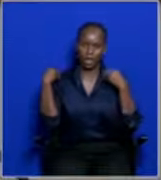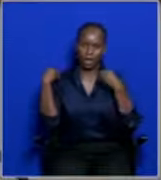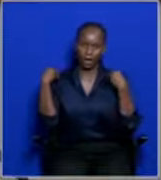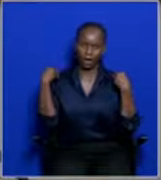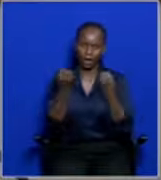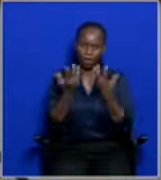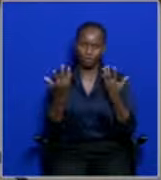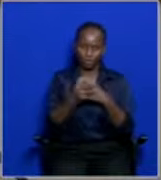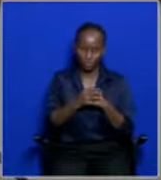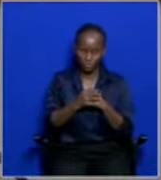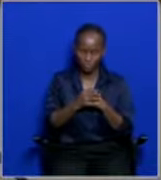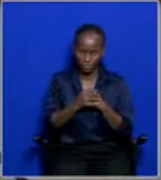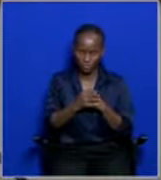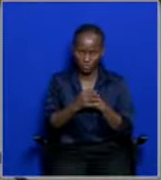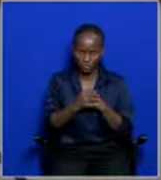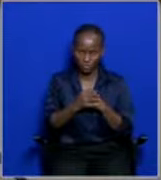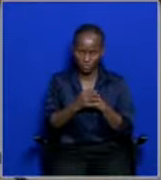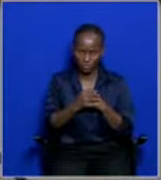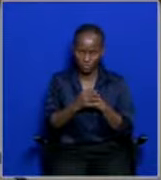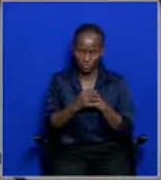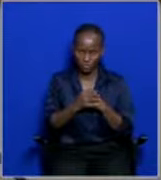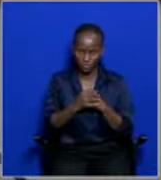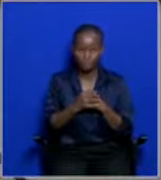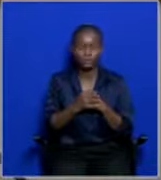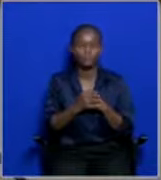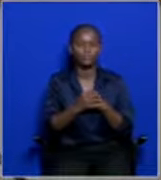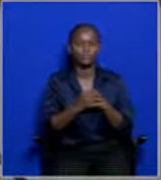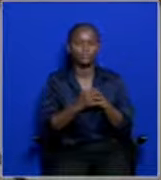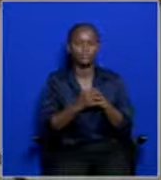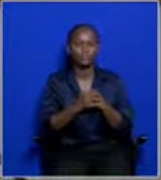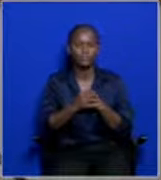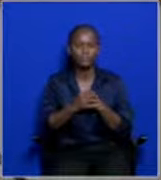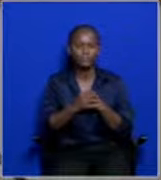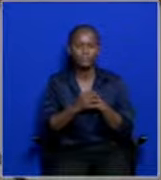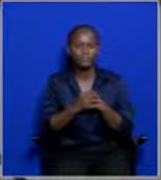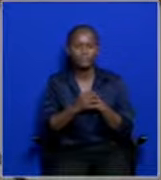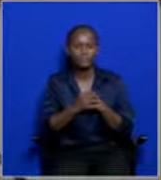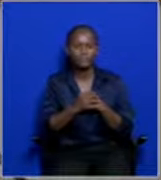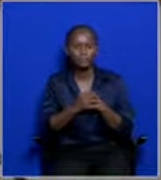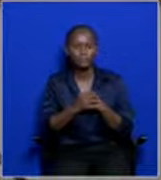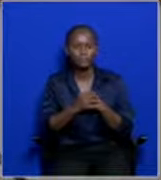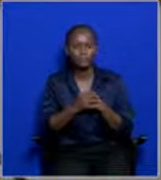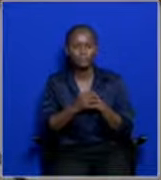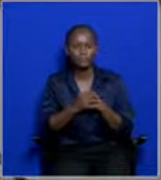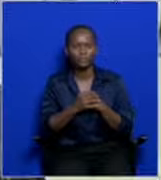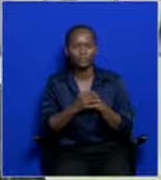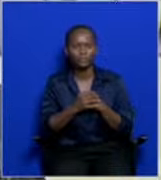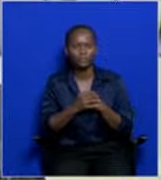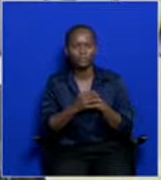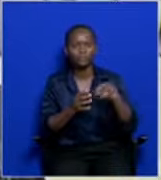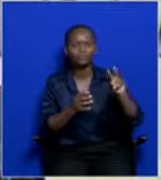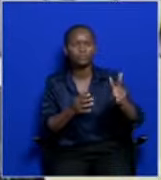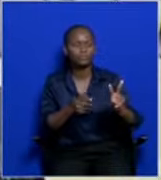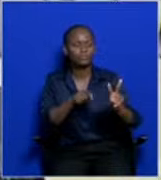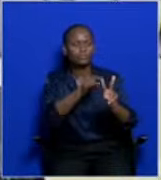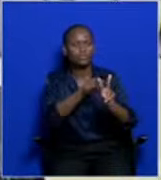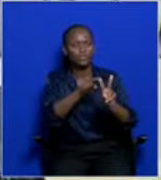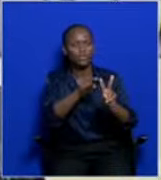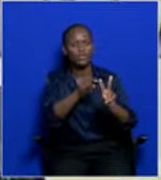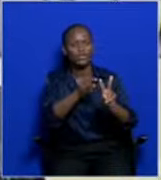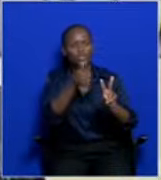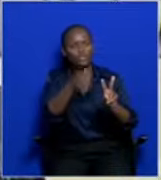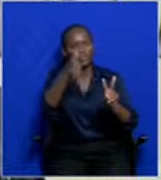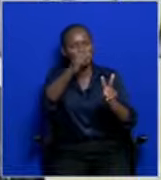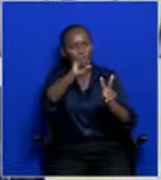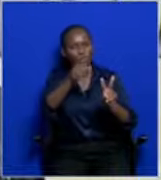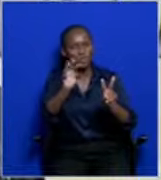Have you been able to identify who this quote unquote black male dressed in traffic uniform with a lot of